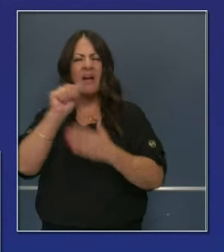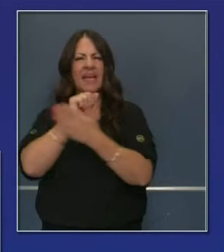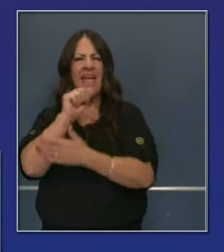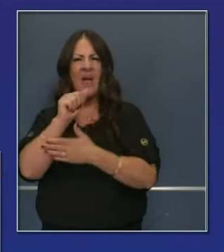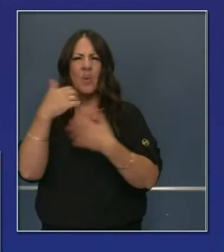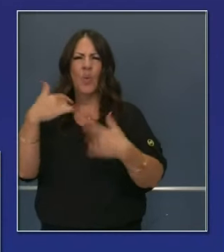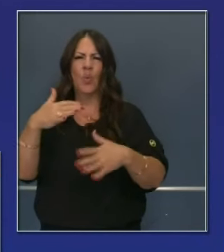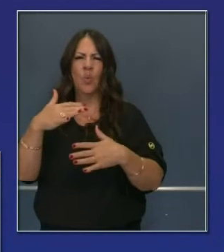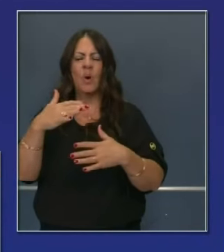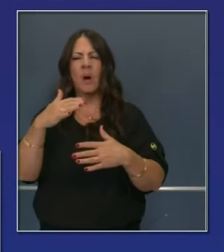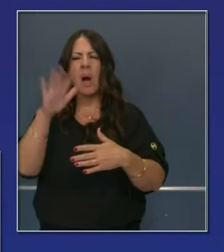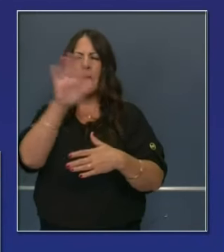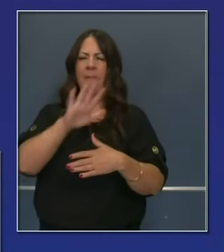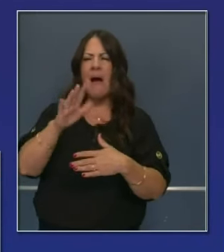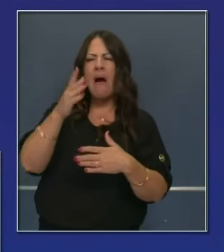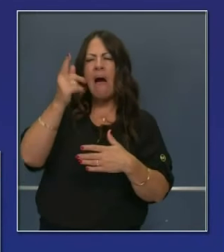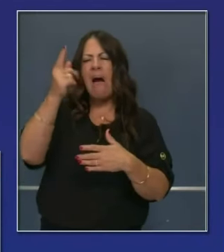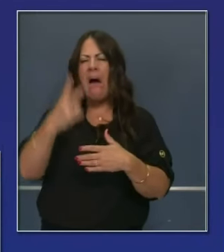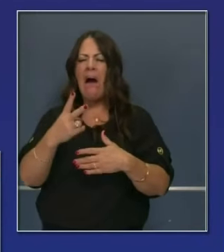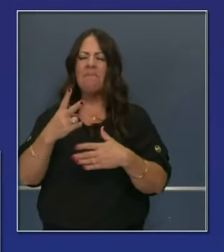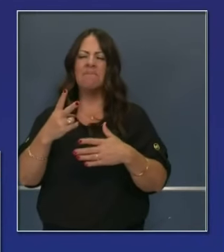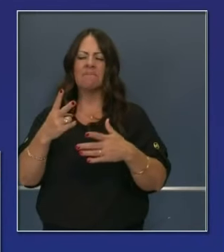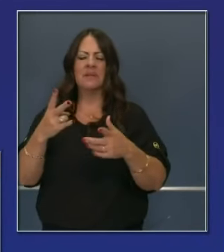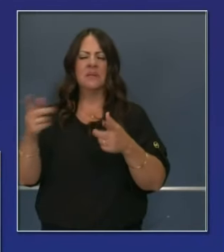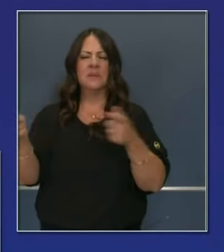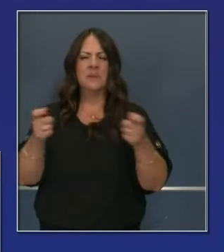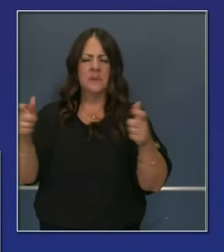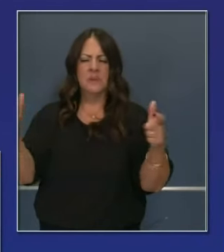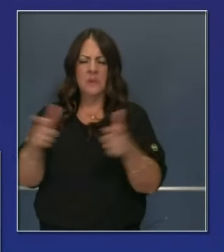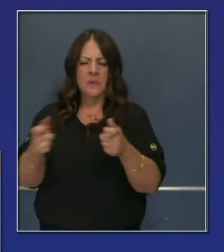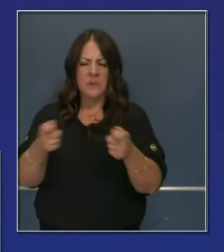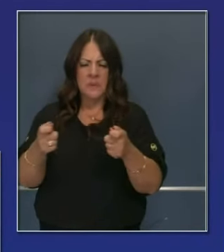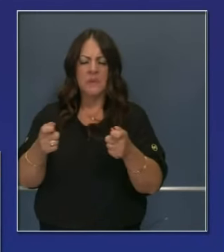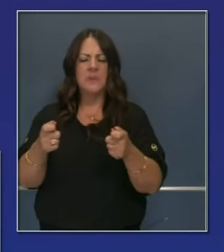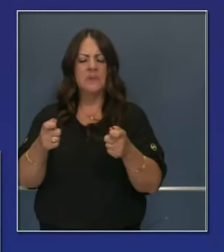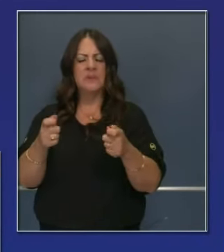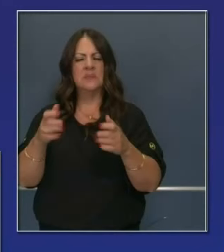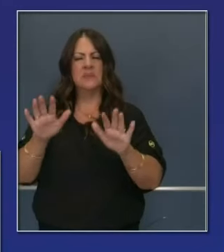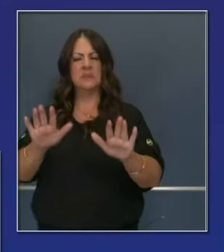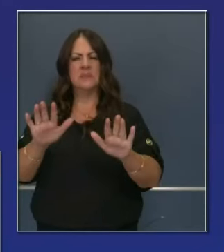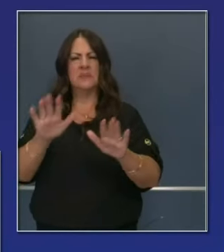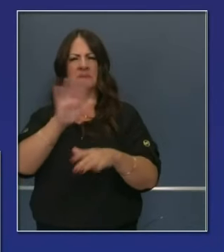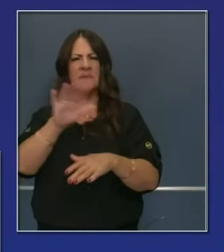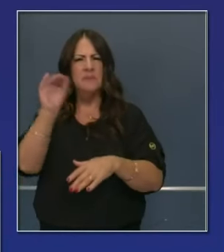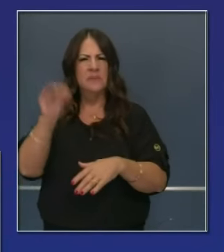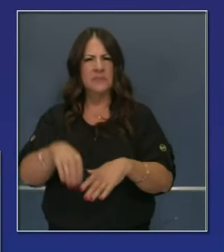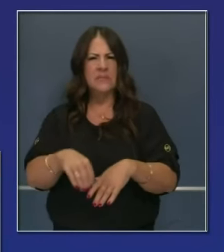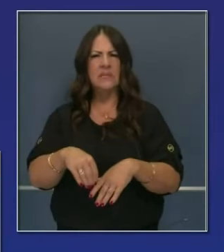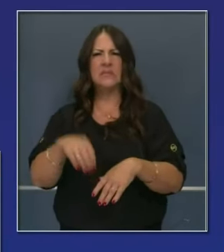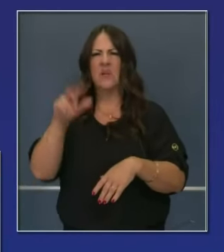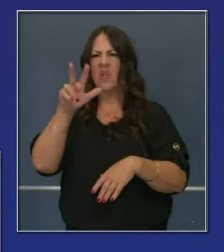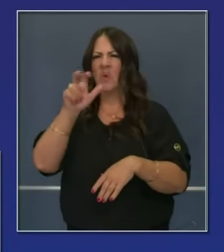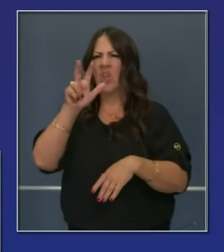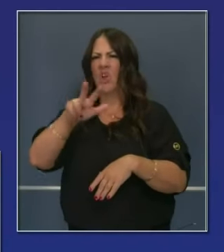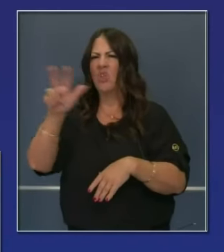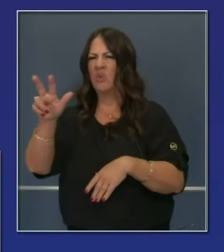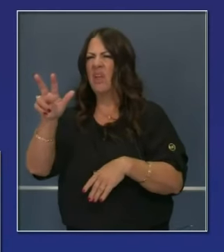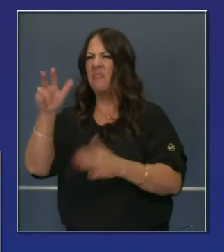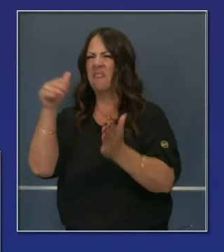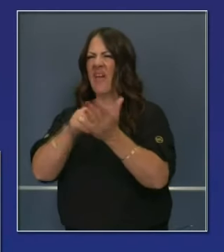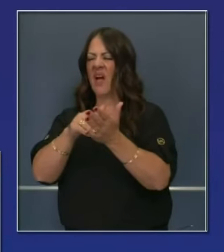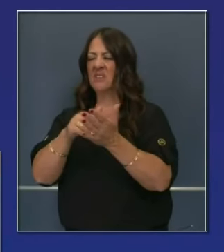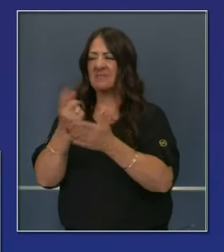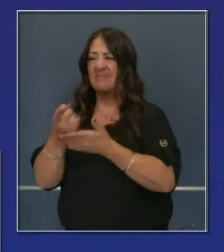was 55% contained. Again, Forest Service working these lines as well. 333,000 acres last week. It's grown a little